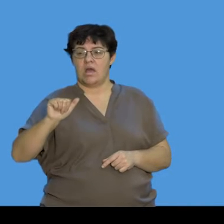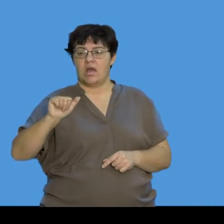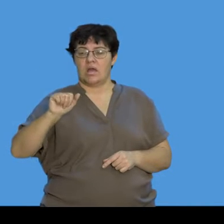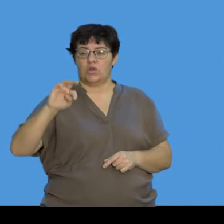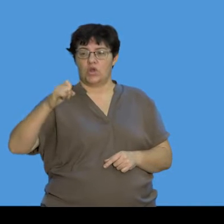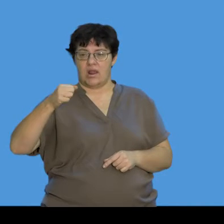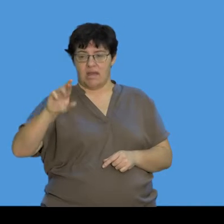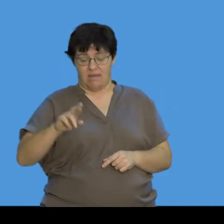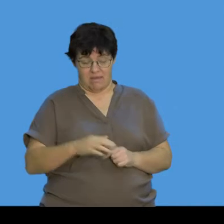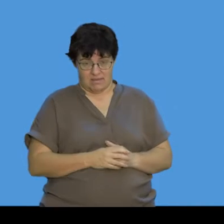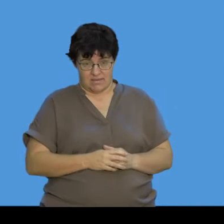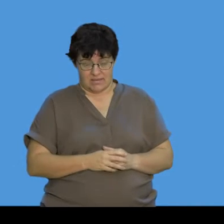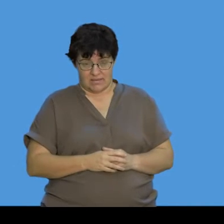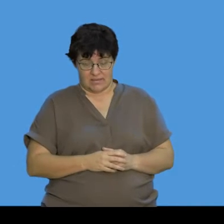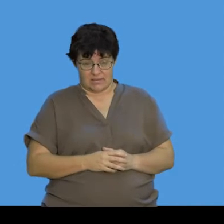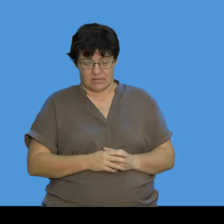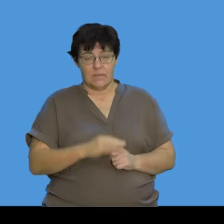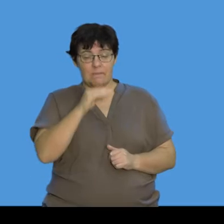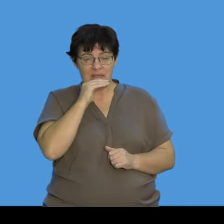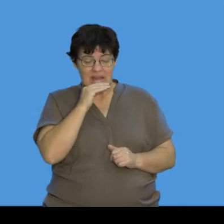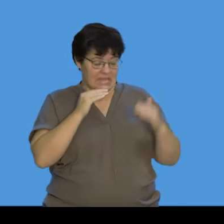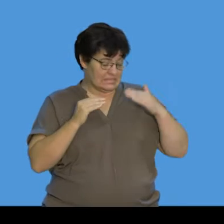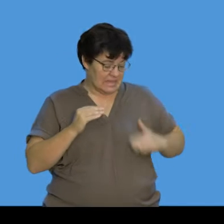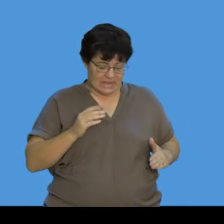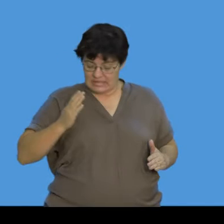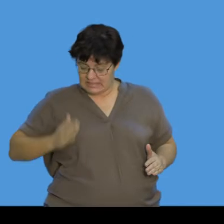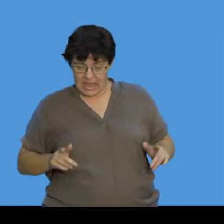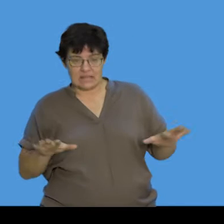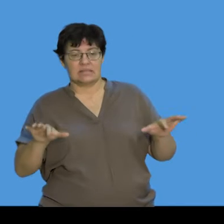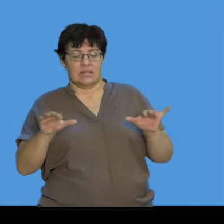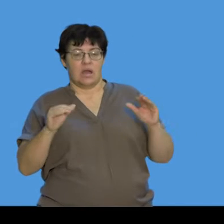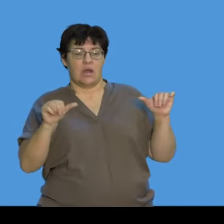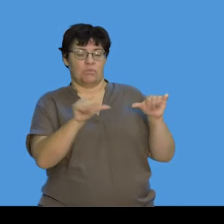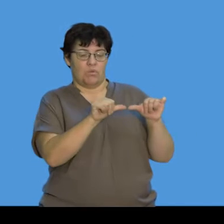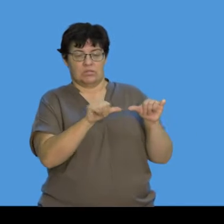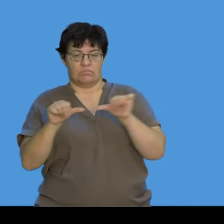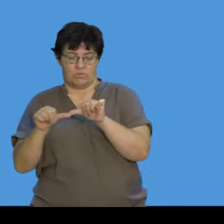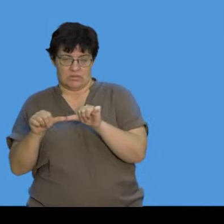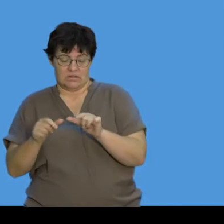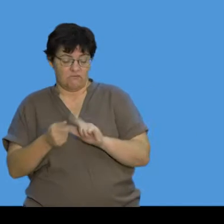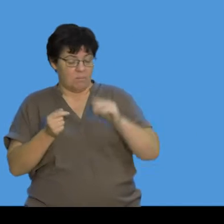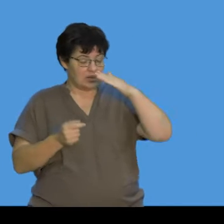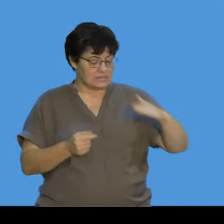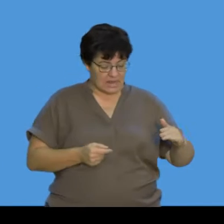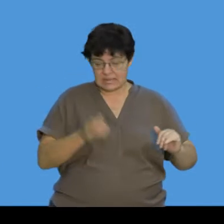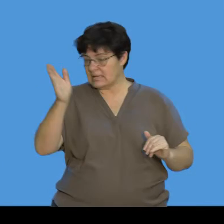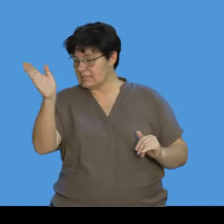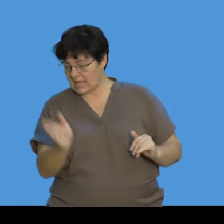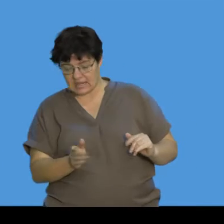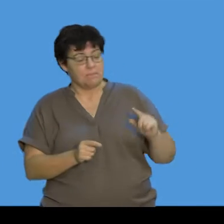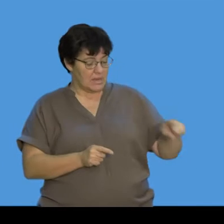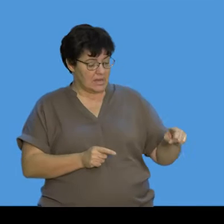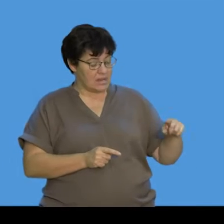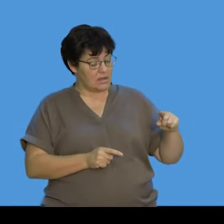sides, meaning the sides are in proportion, one, for you to move from one side to the other side, you're multiplying by the